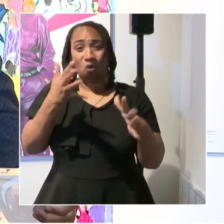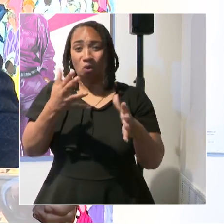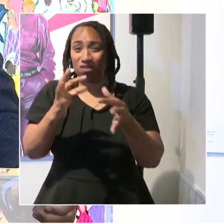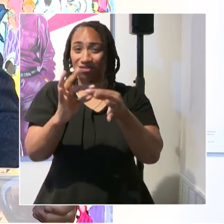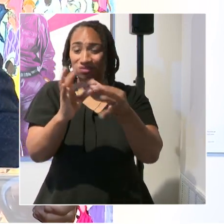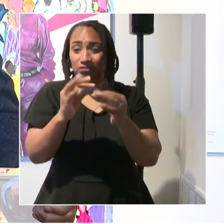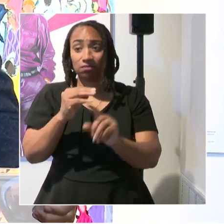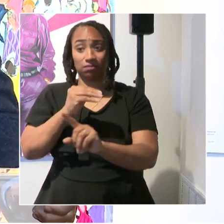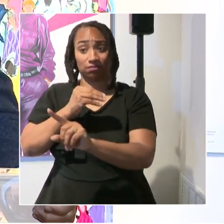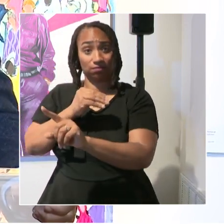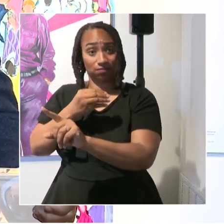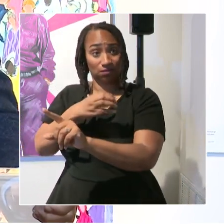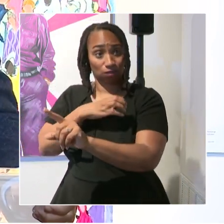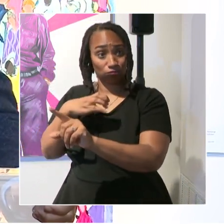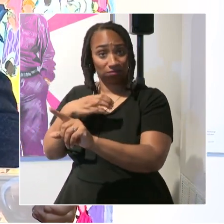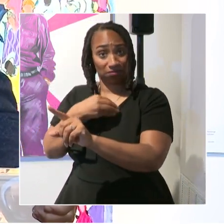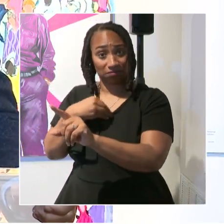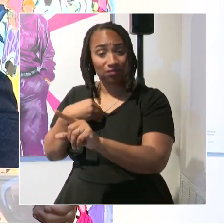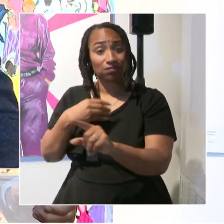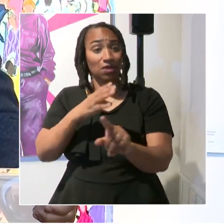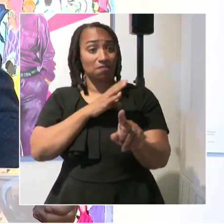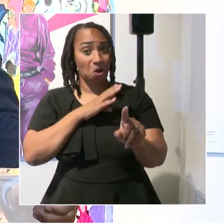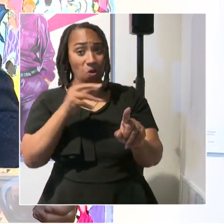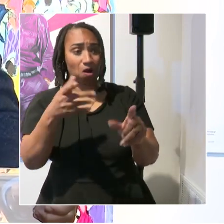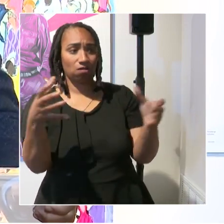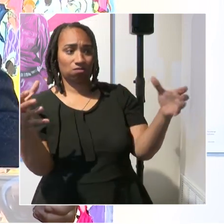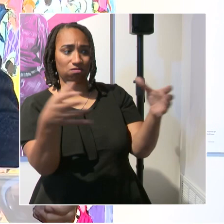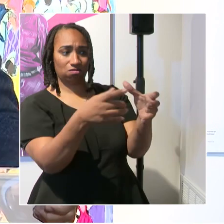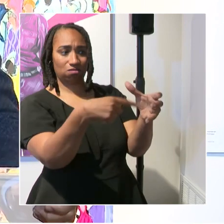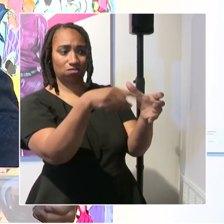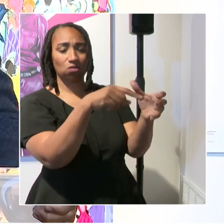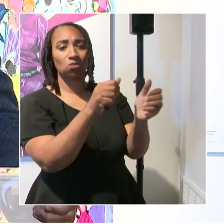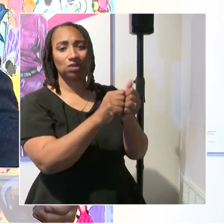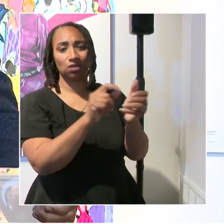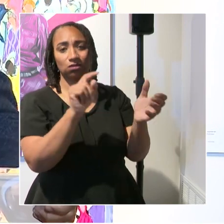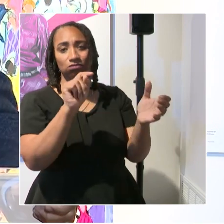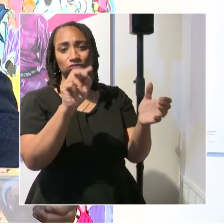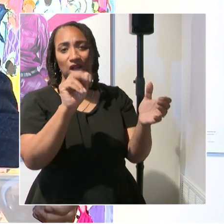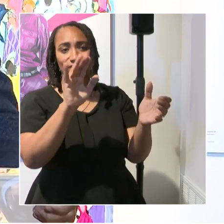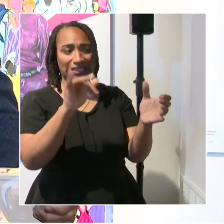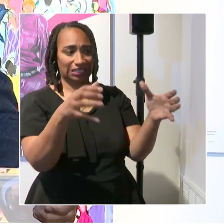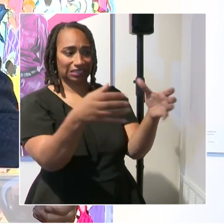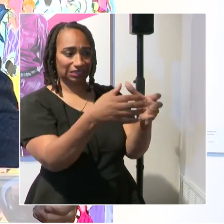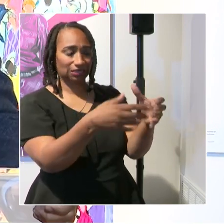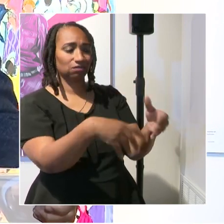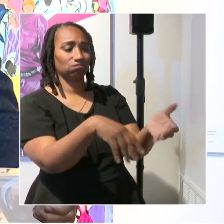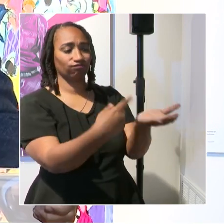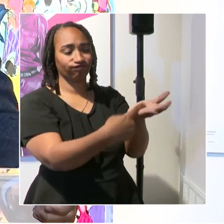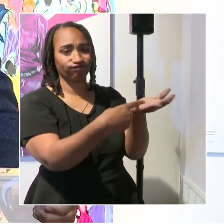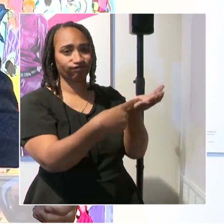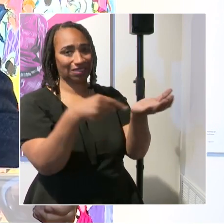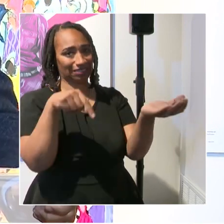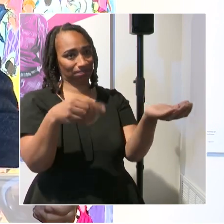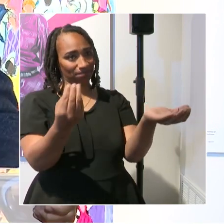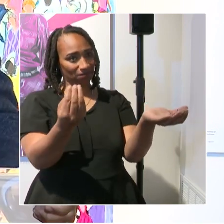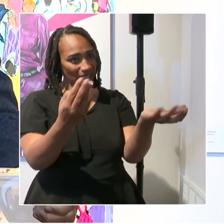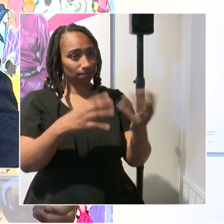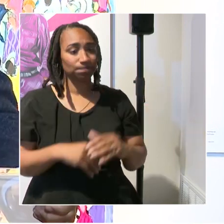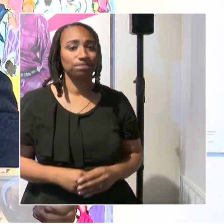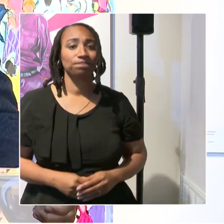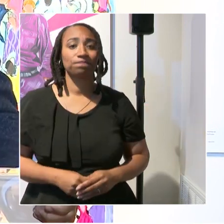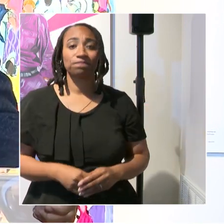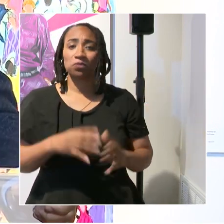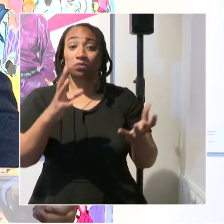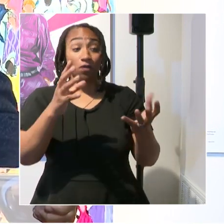meeting on Monday, and I think you'll probably get some answers to some of those questions on Monday, and others